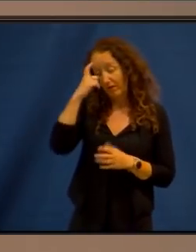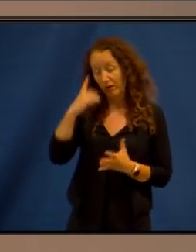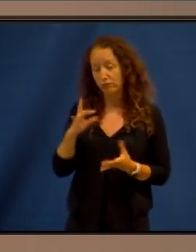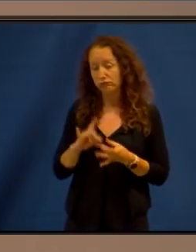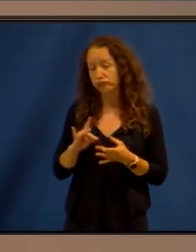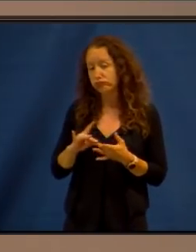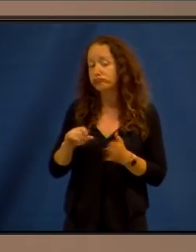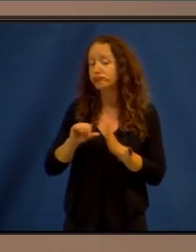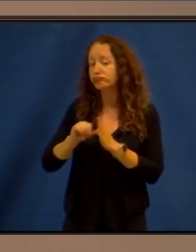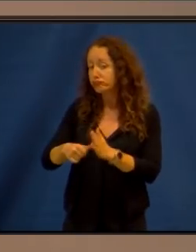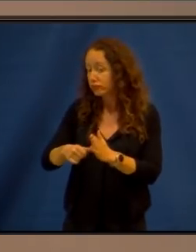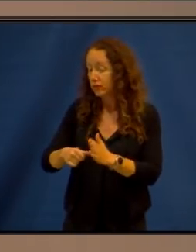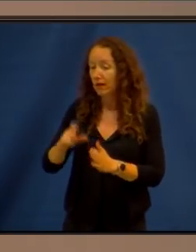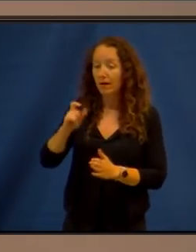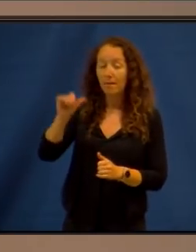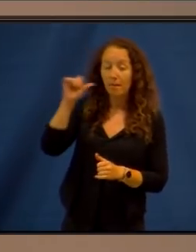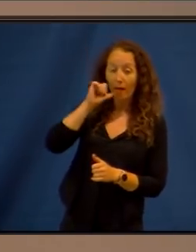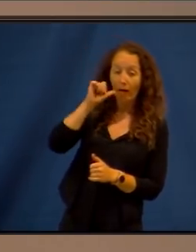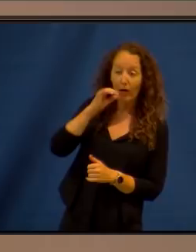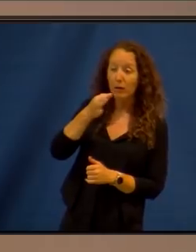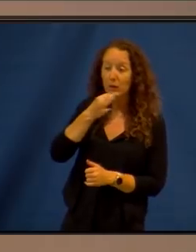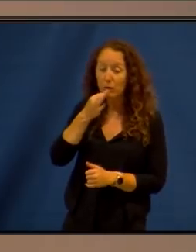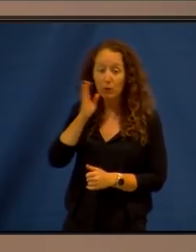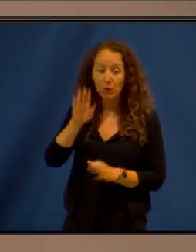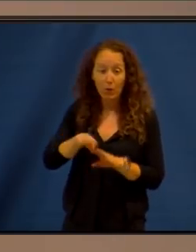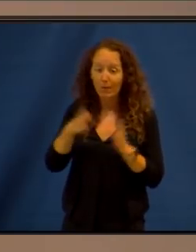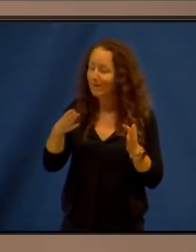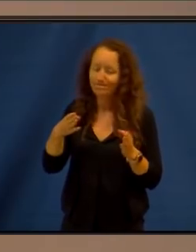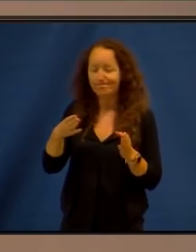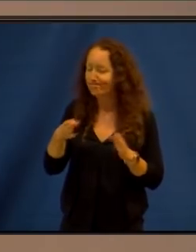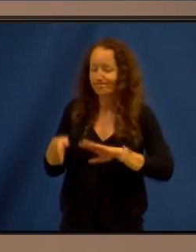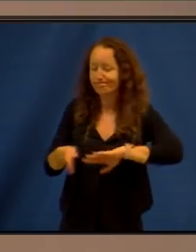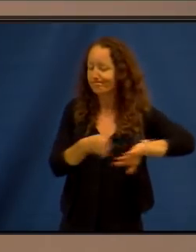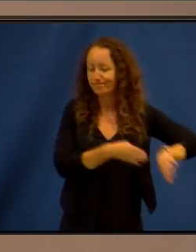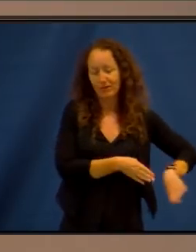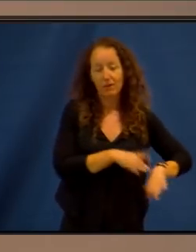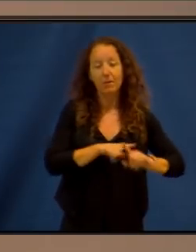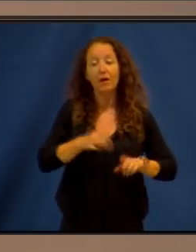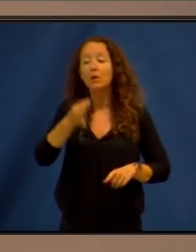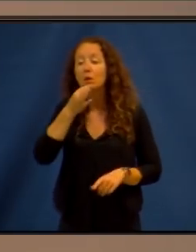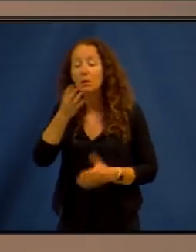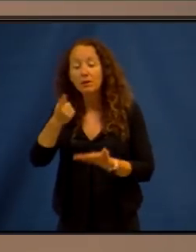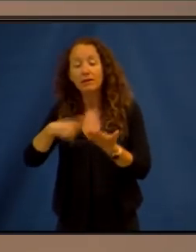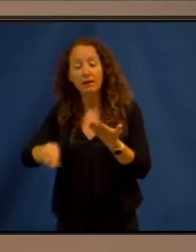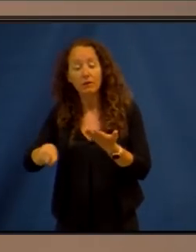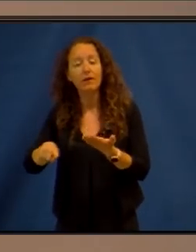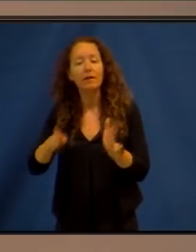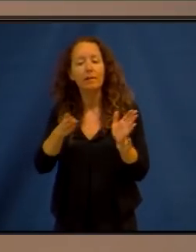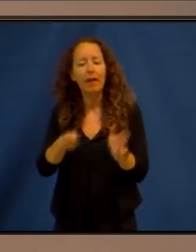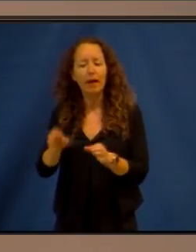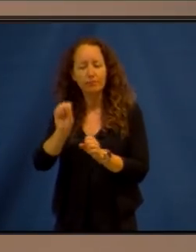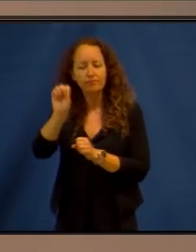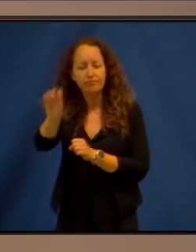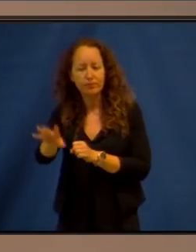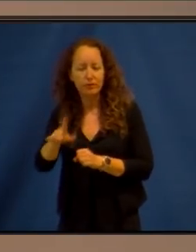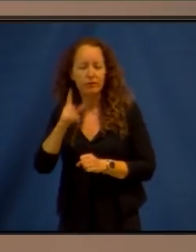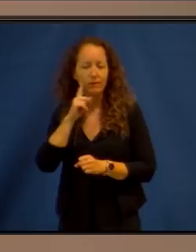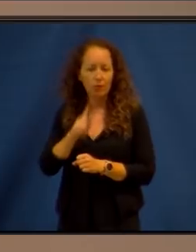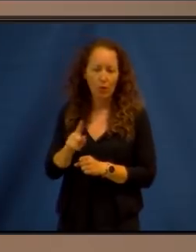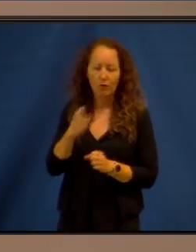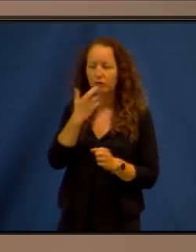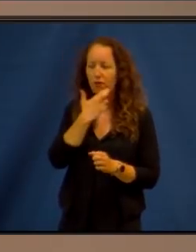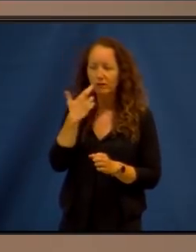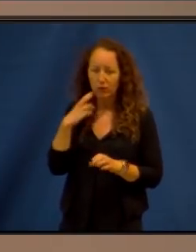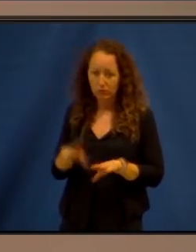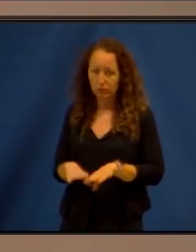to lift some restrictions on dine-in restaurants will be forthcoming and released next week, with the best case scenario